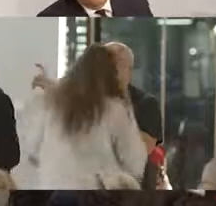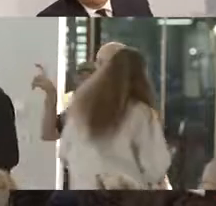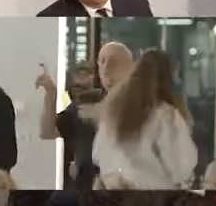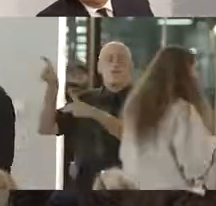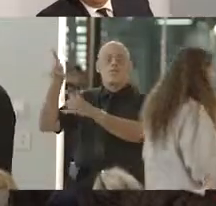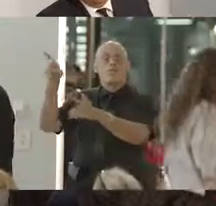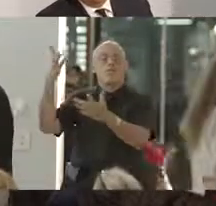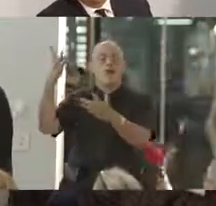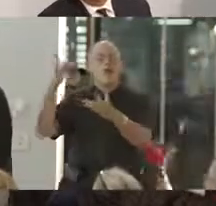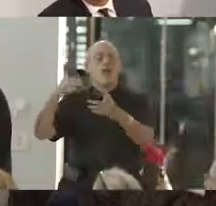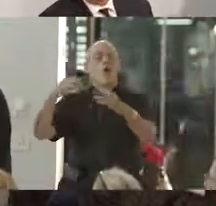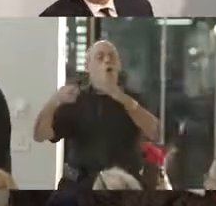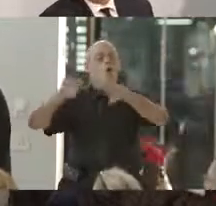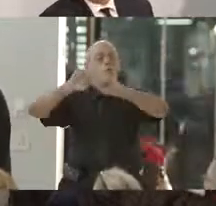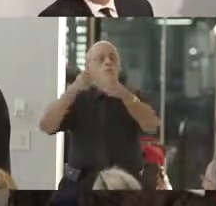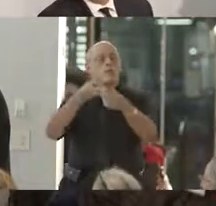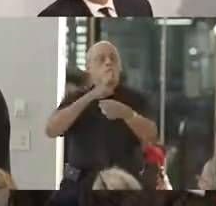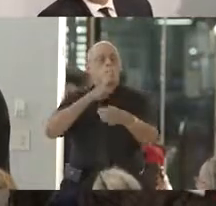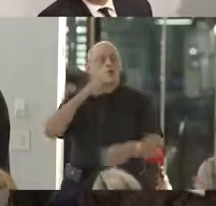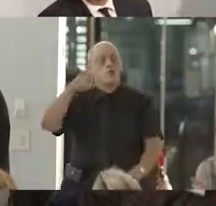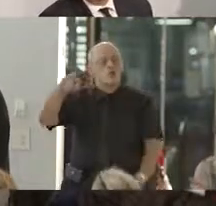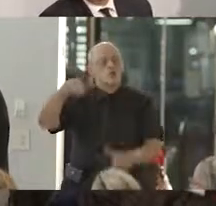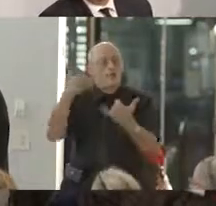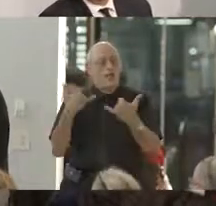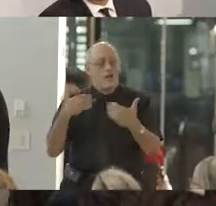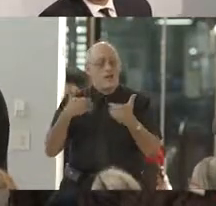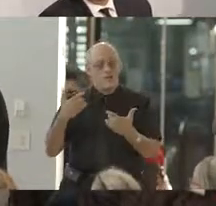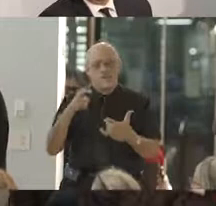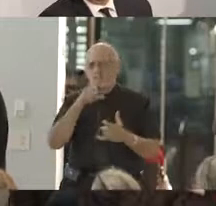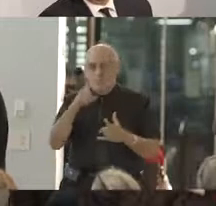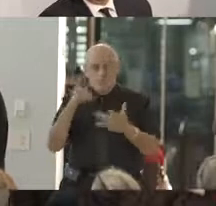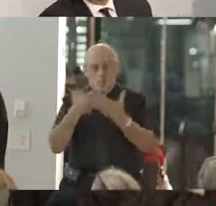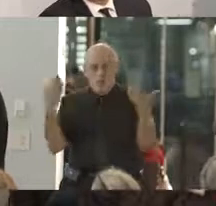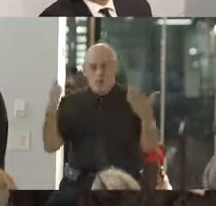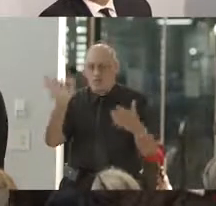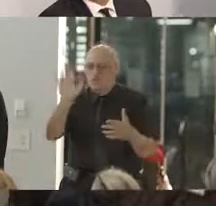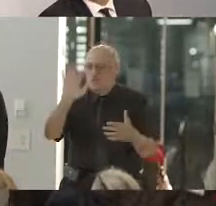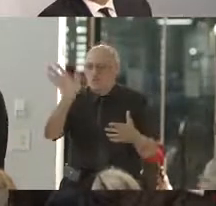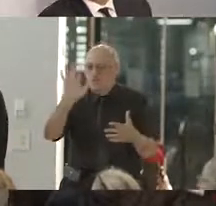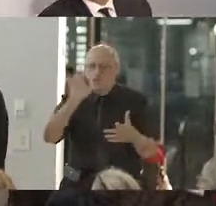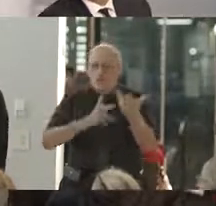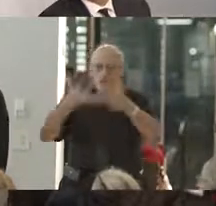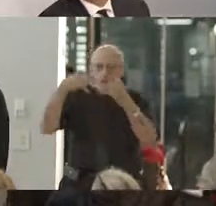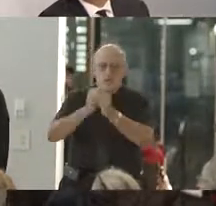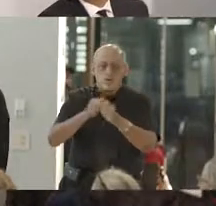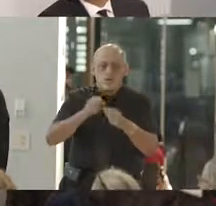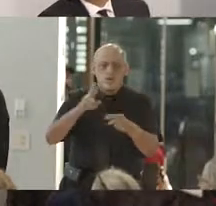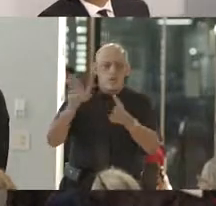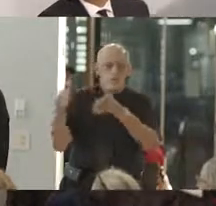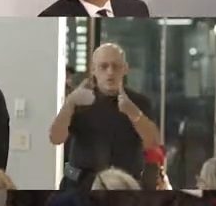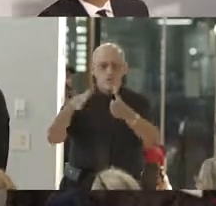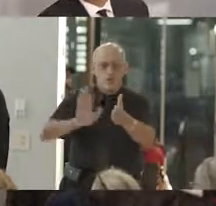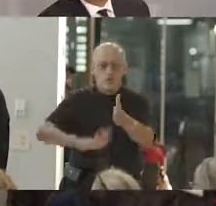Because the breakwater itself that currently exists right now isn't really a wall that interacts with the river floor bed. So in